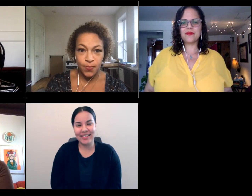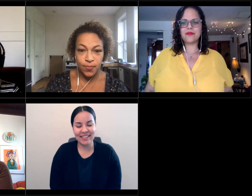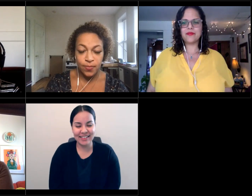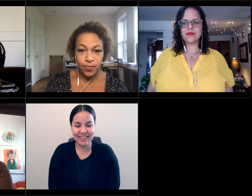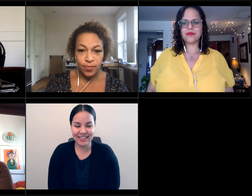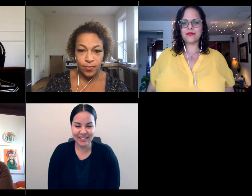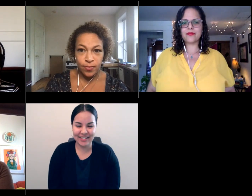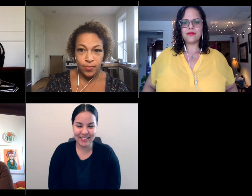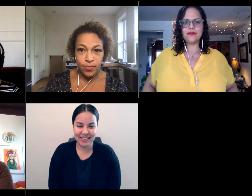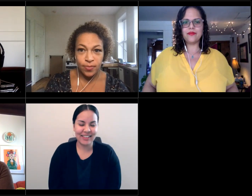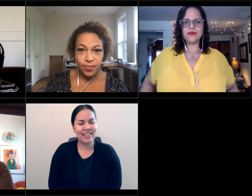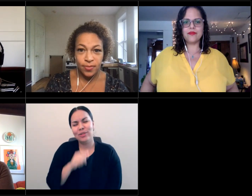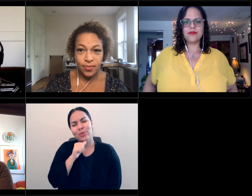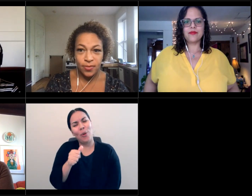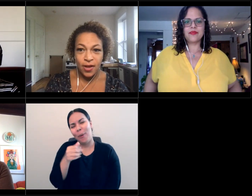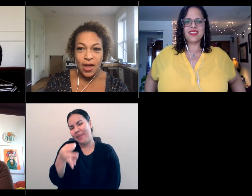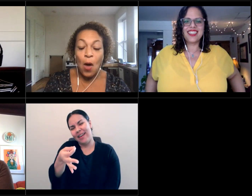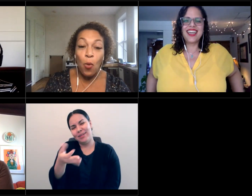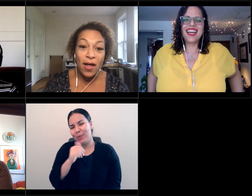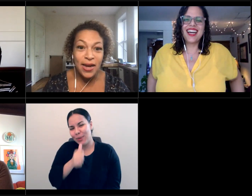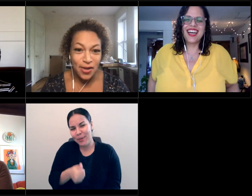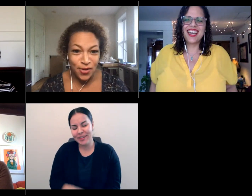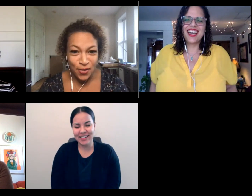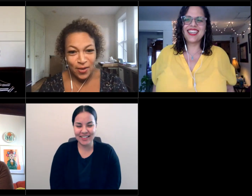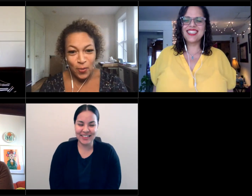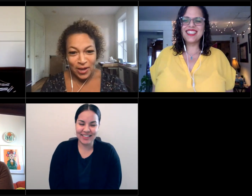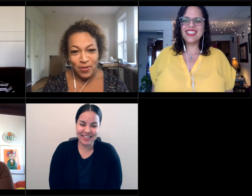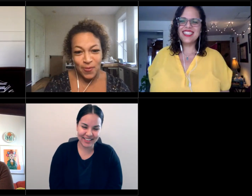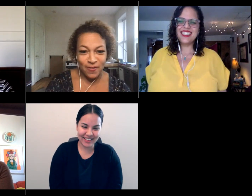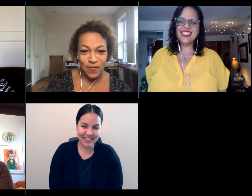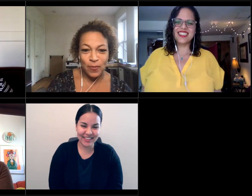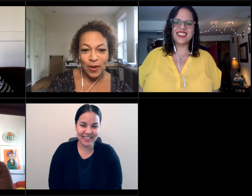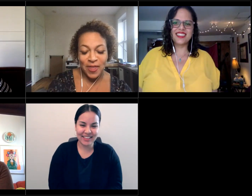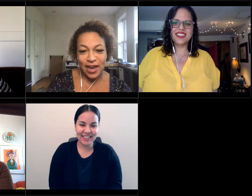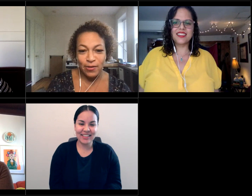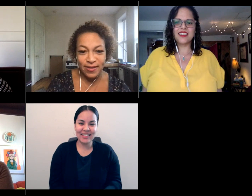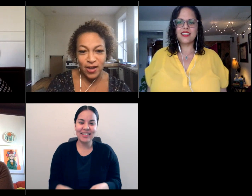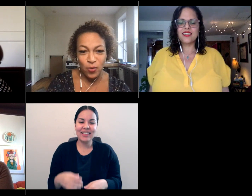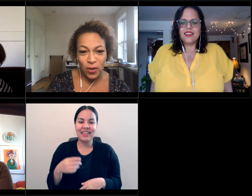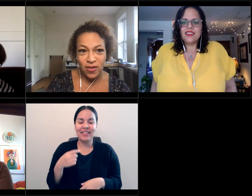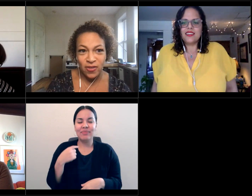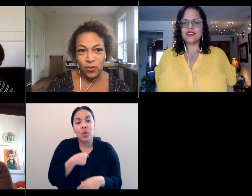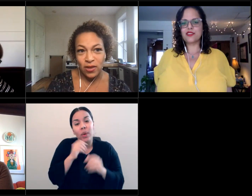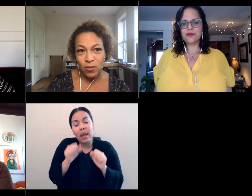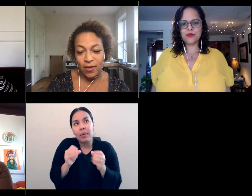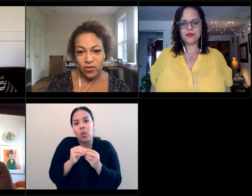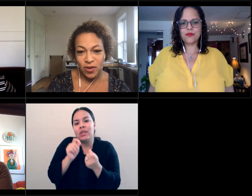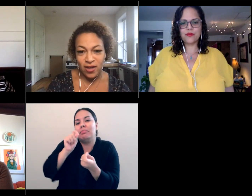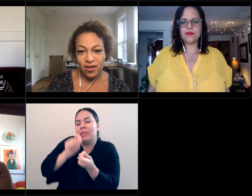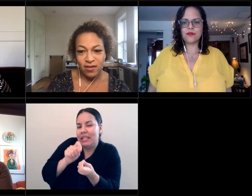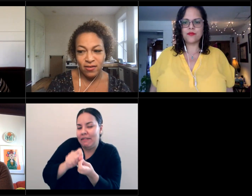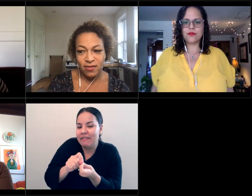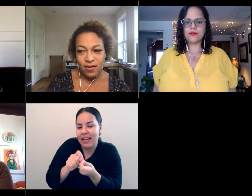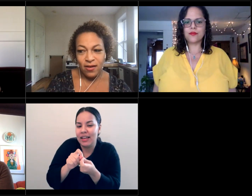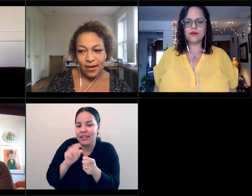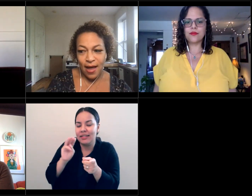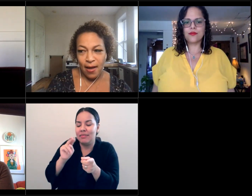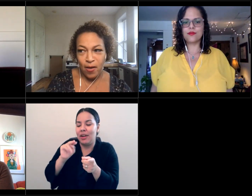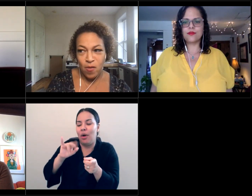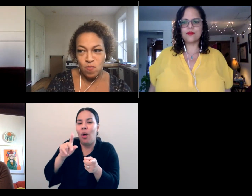Yeah, that's it. Don't be an asshole. Well, and you know, like we can be specific about that. I would say, you know, one thing that really bothers me